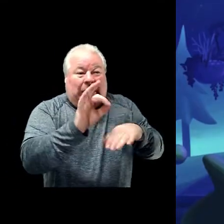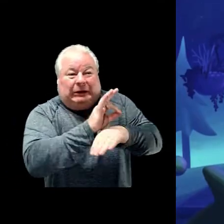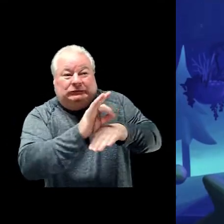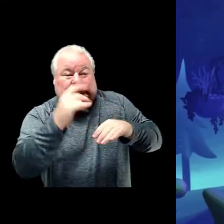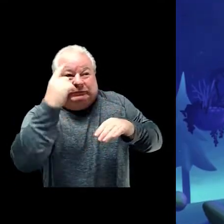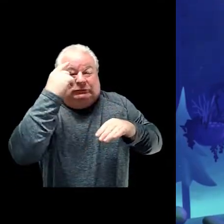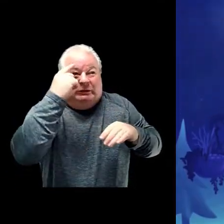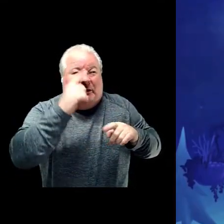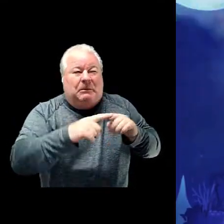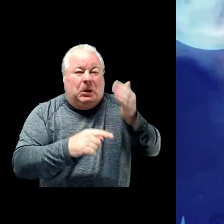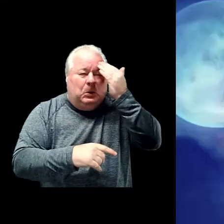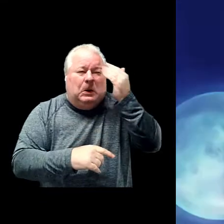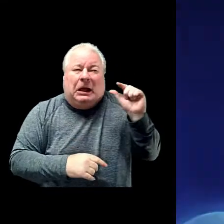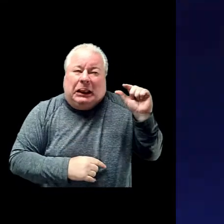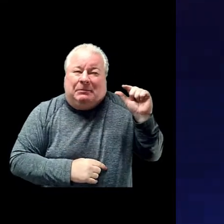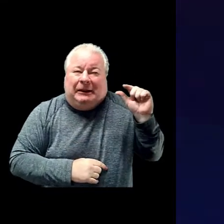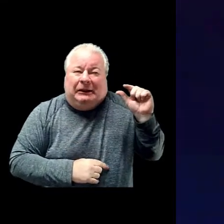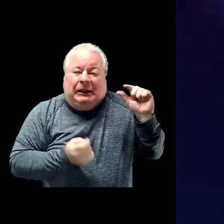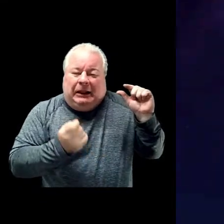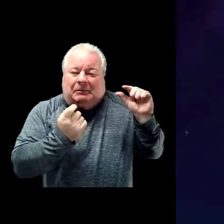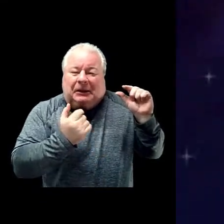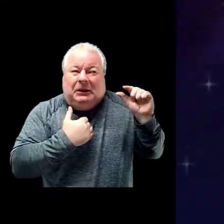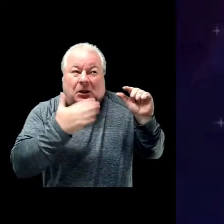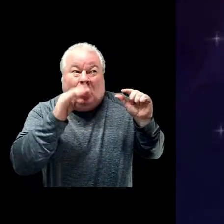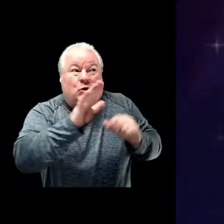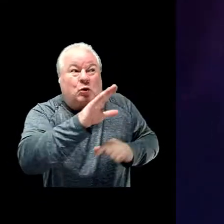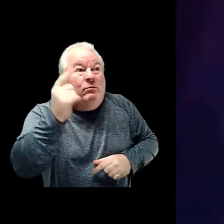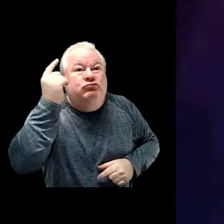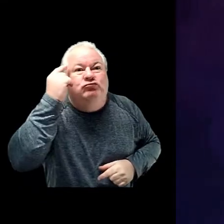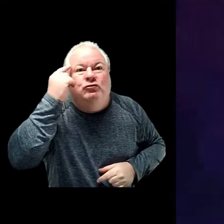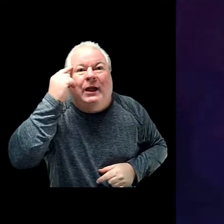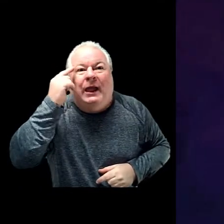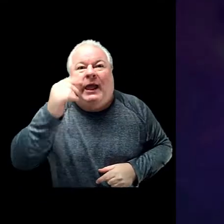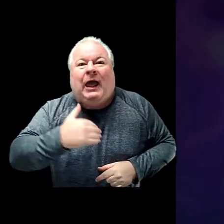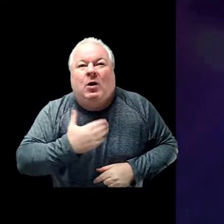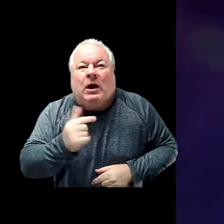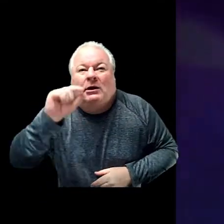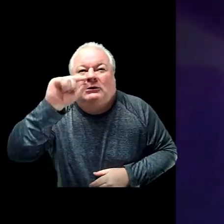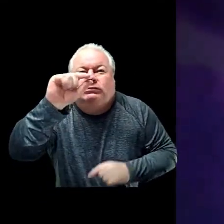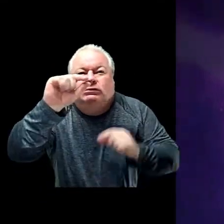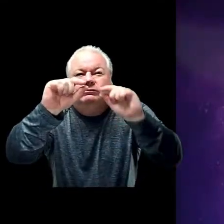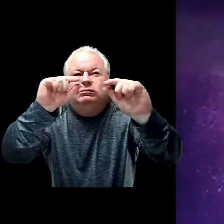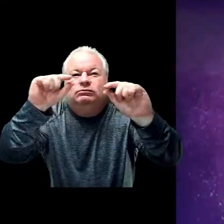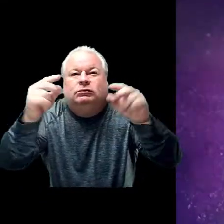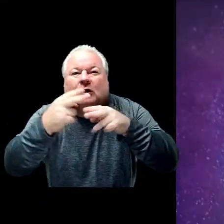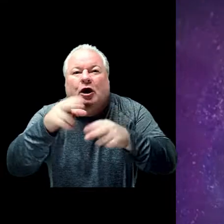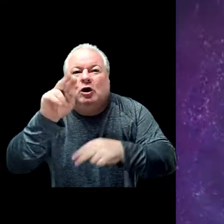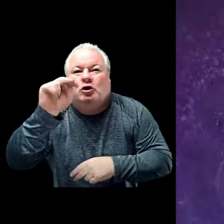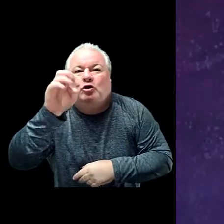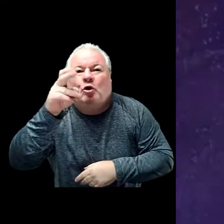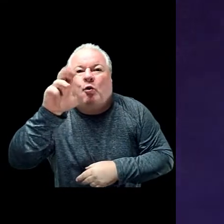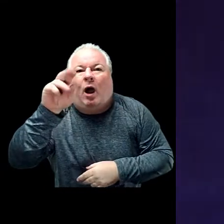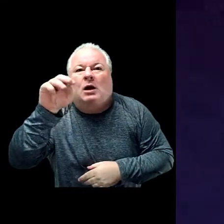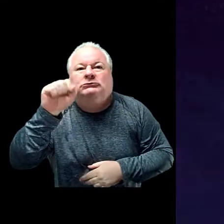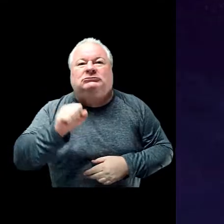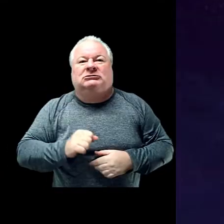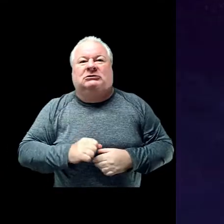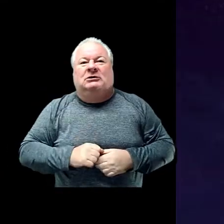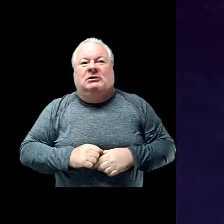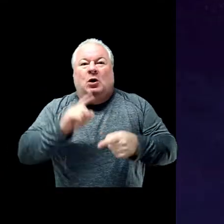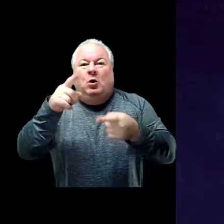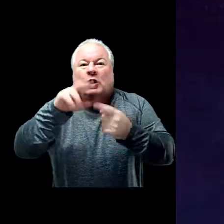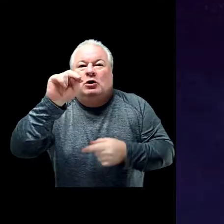we do know a little. We know that your brain is made of tiny bits called neurons.